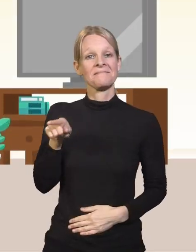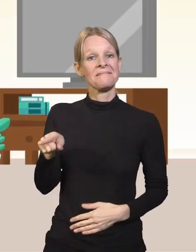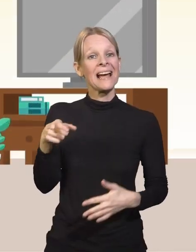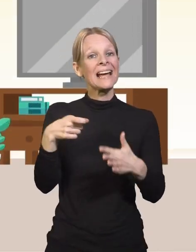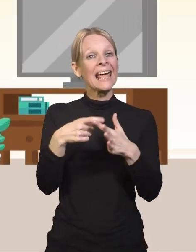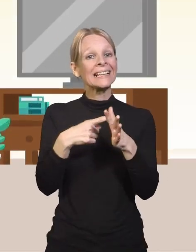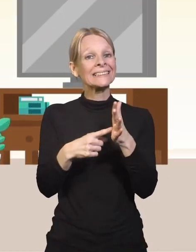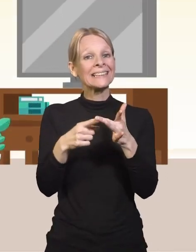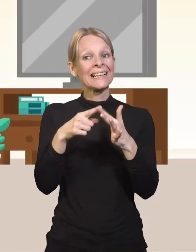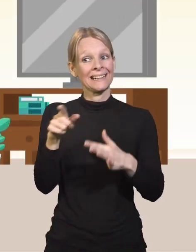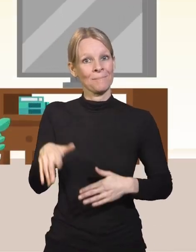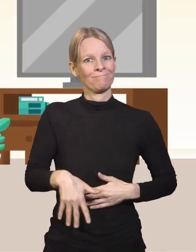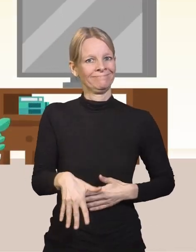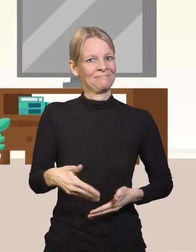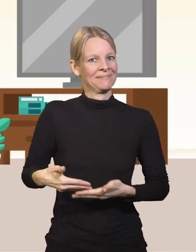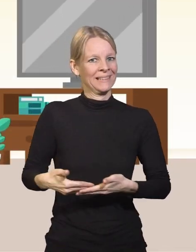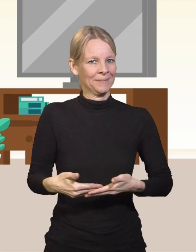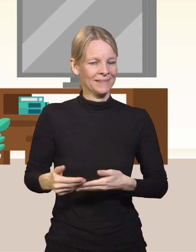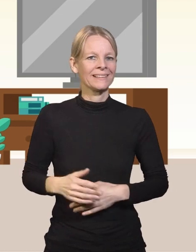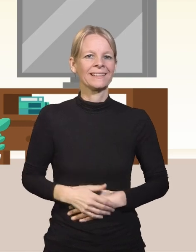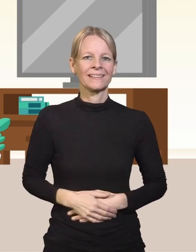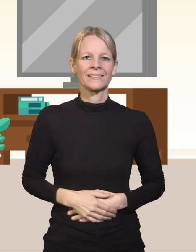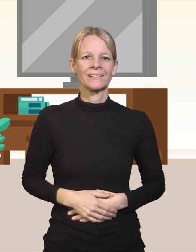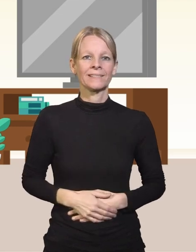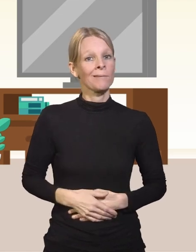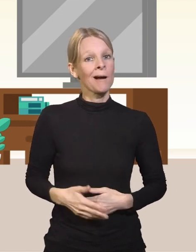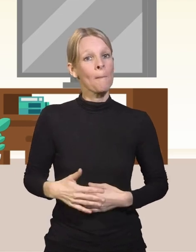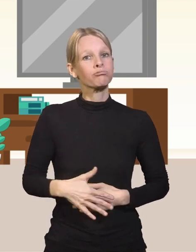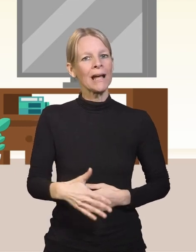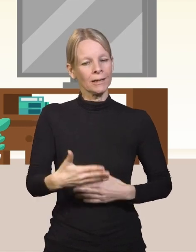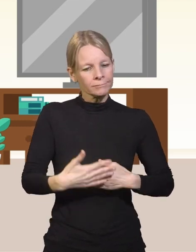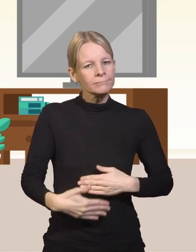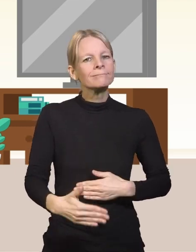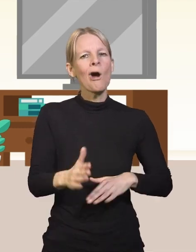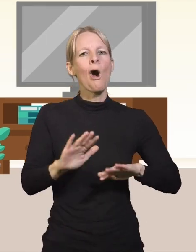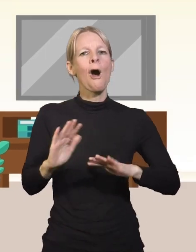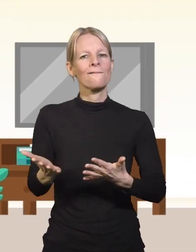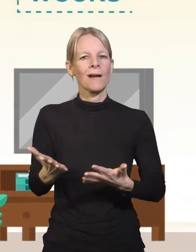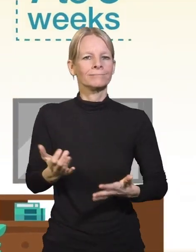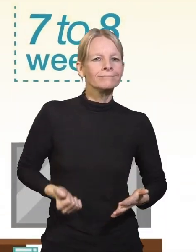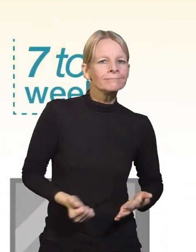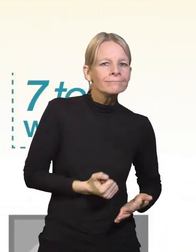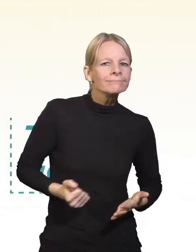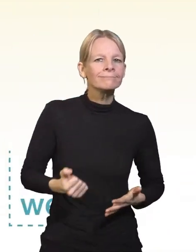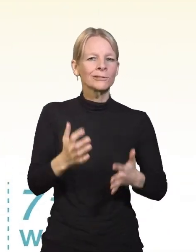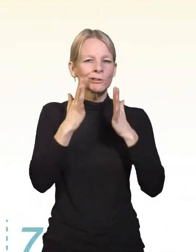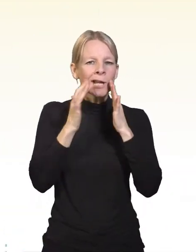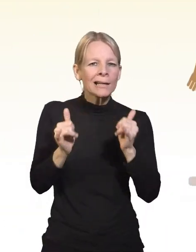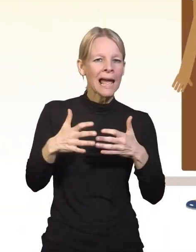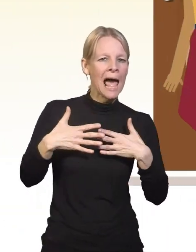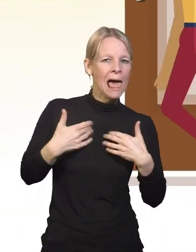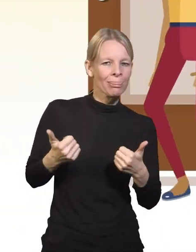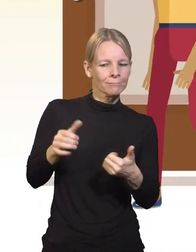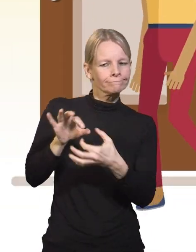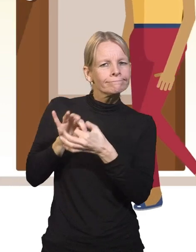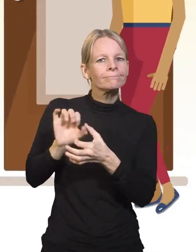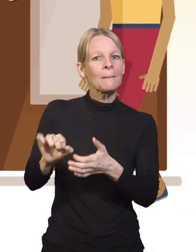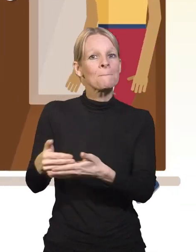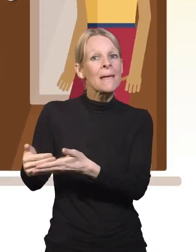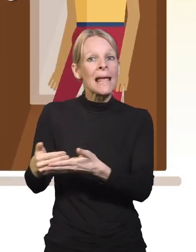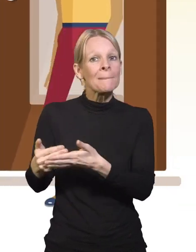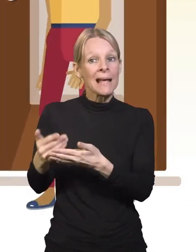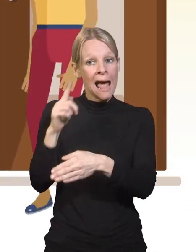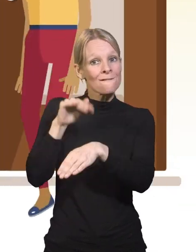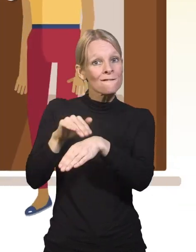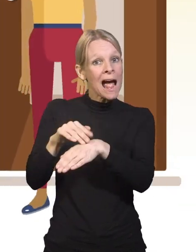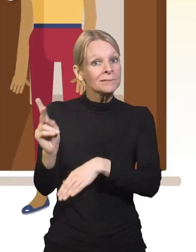Katie is expecting a baby. During her pregnancy, she'll be offered several screening tests to check for health conditions that could affect her